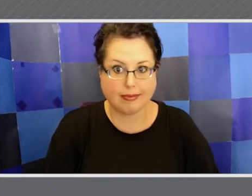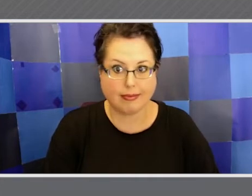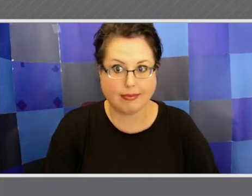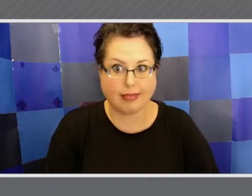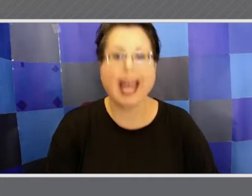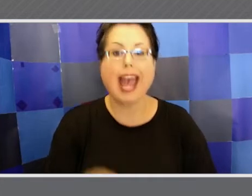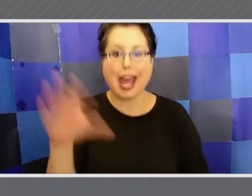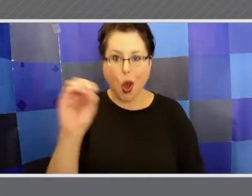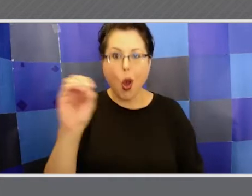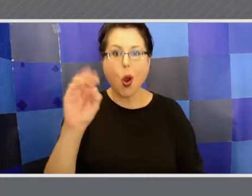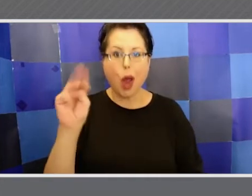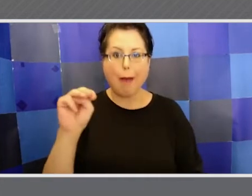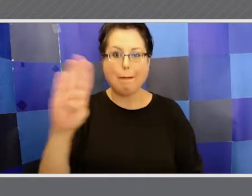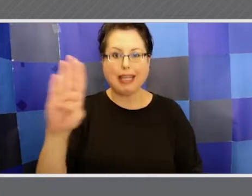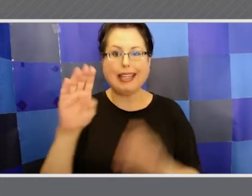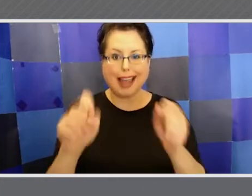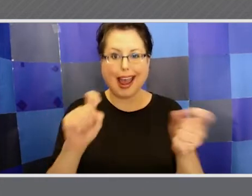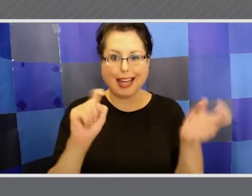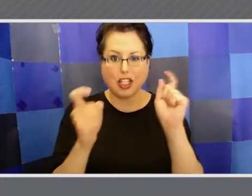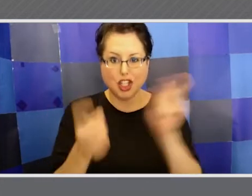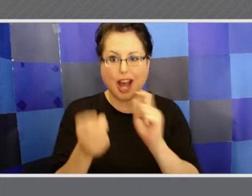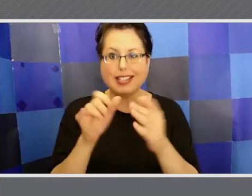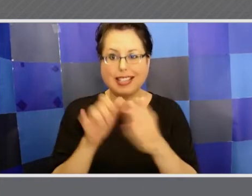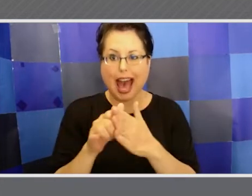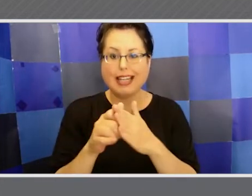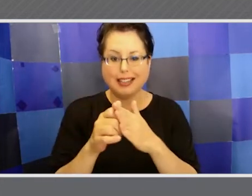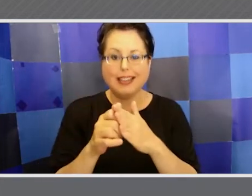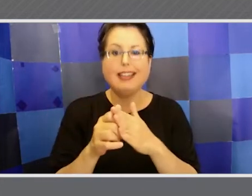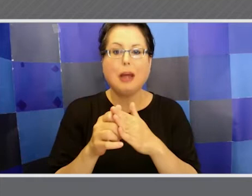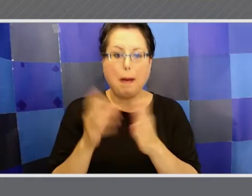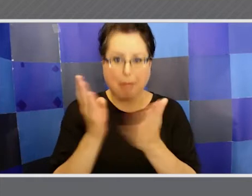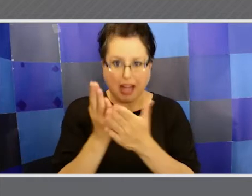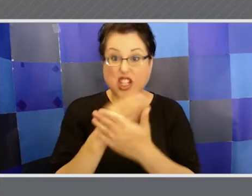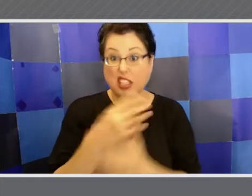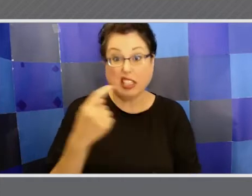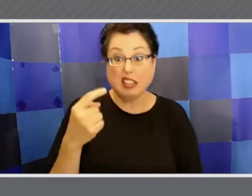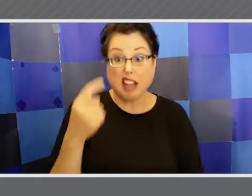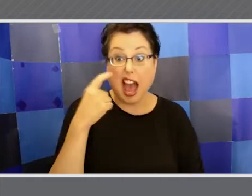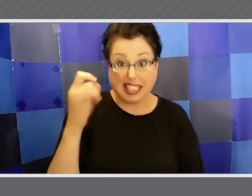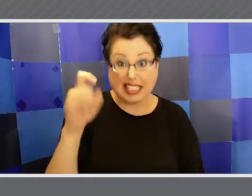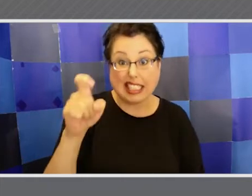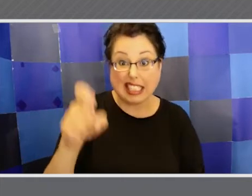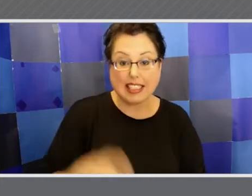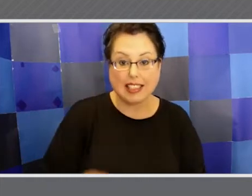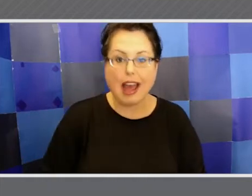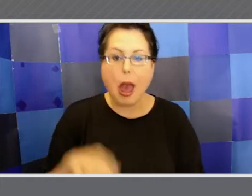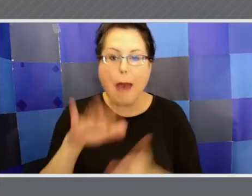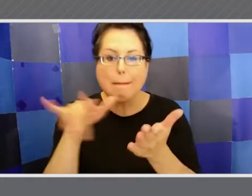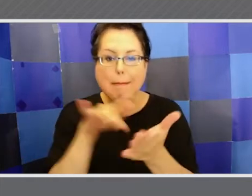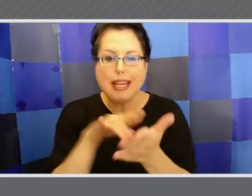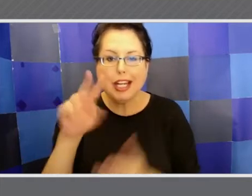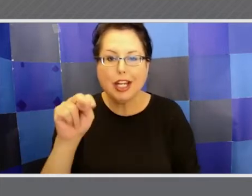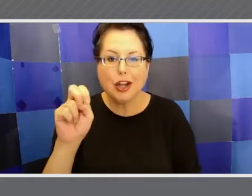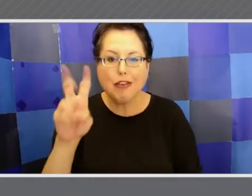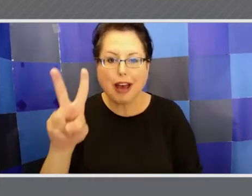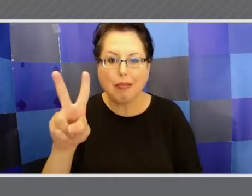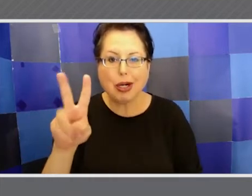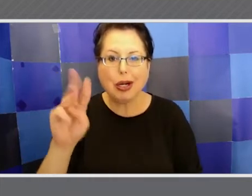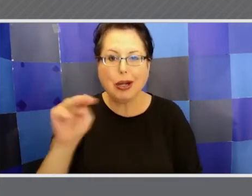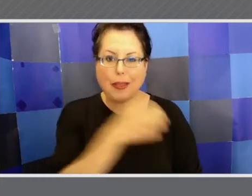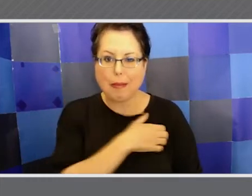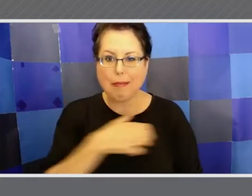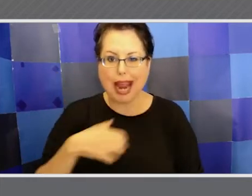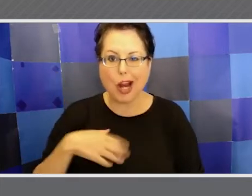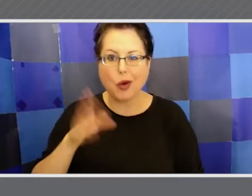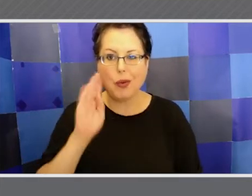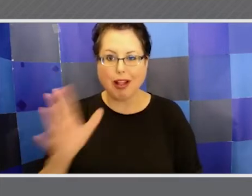OMB can make adjustments to the preliminary budget as needed. In mid-November, the mayor will formally present